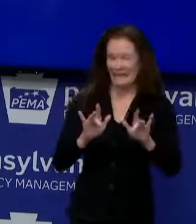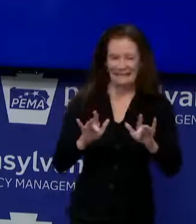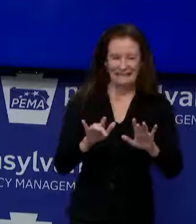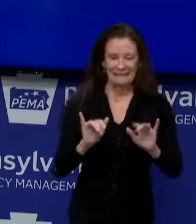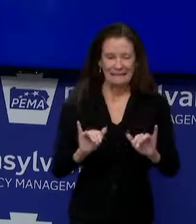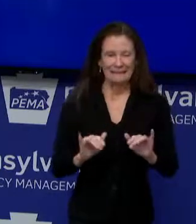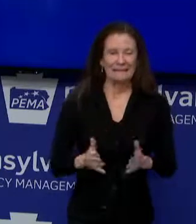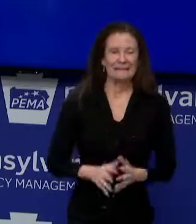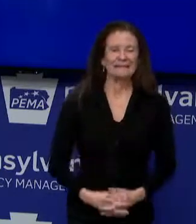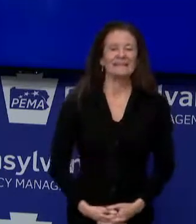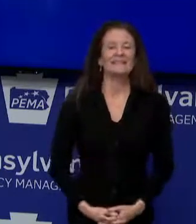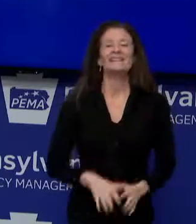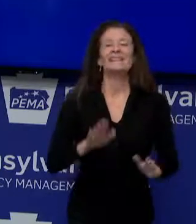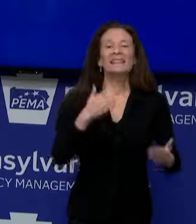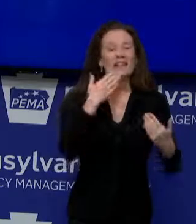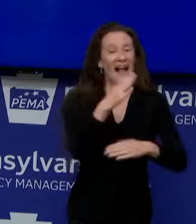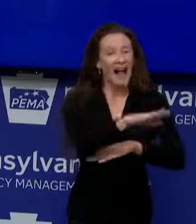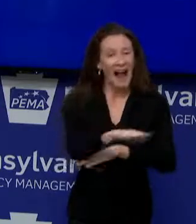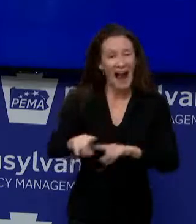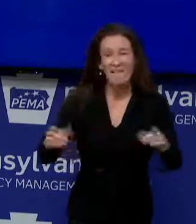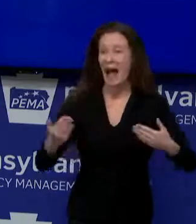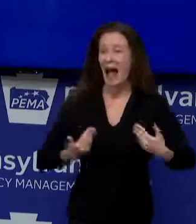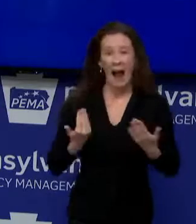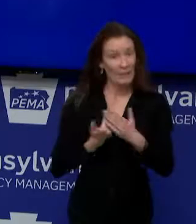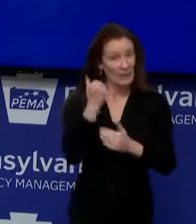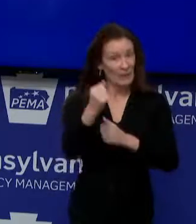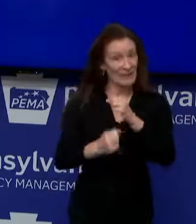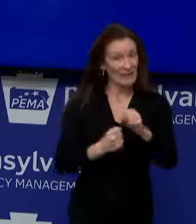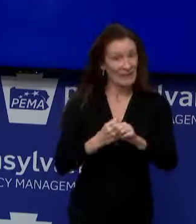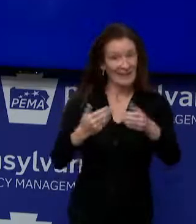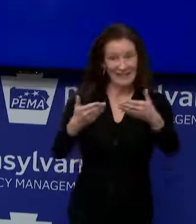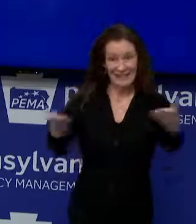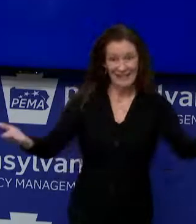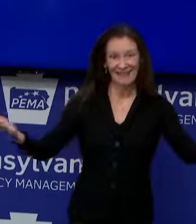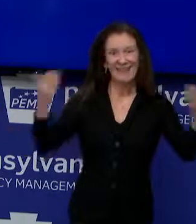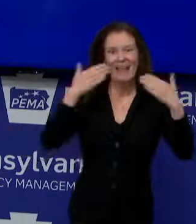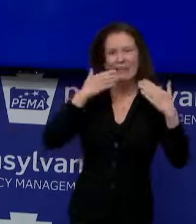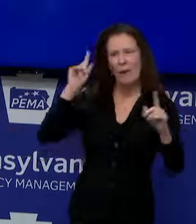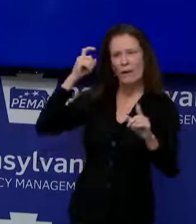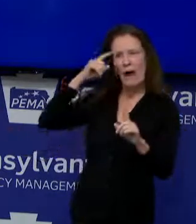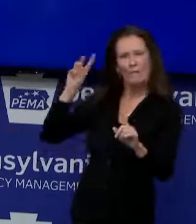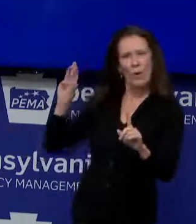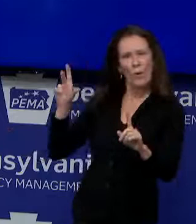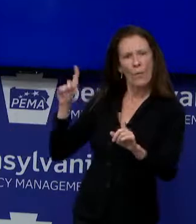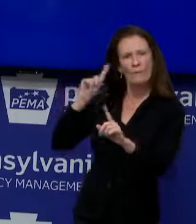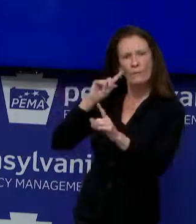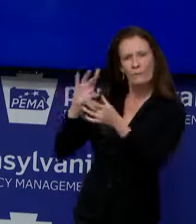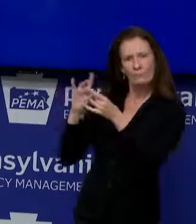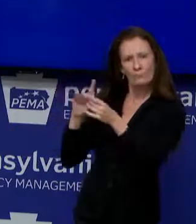Good afternoon. Happy New Year. Thank you very much, Governor Wolf, and thank you, Commissioner Schmidt, for being here.